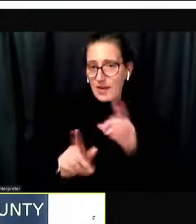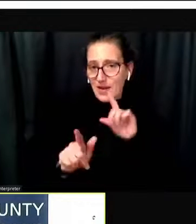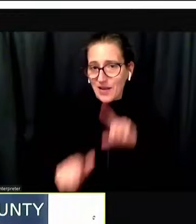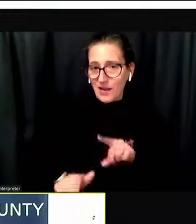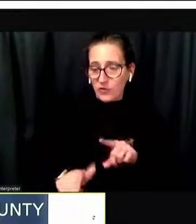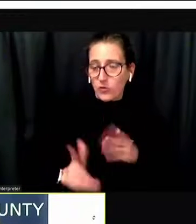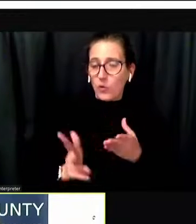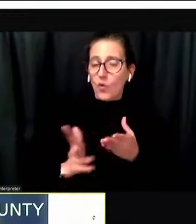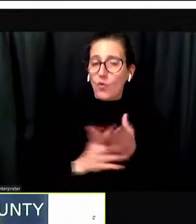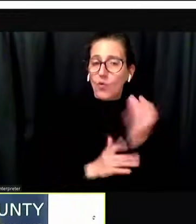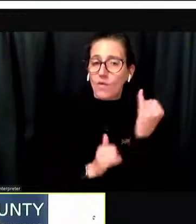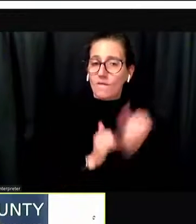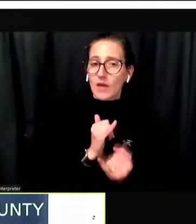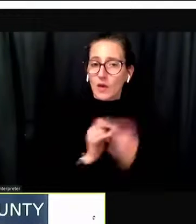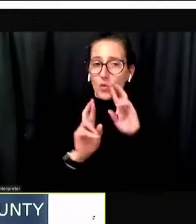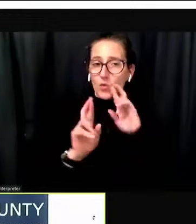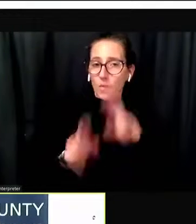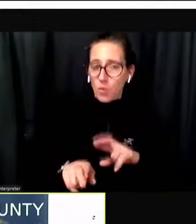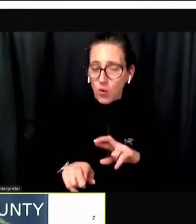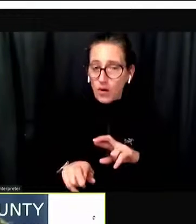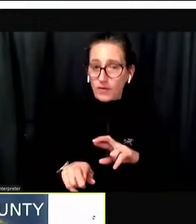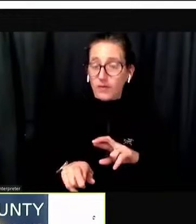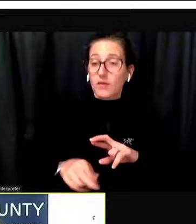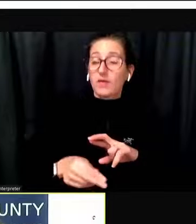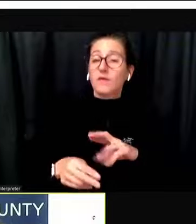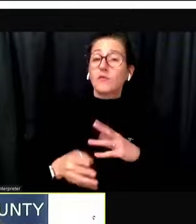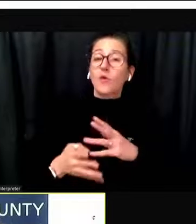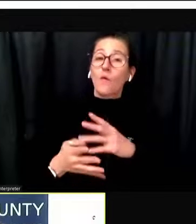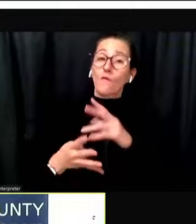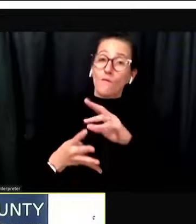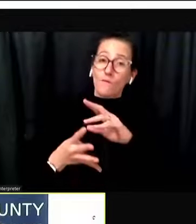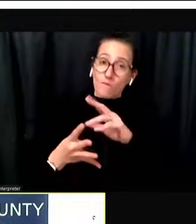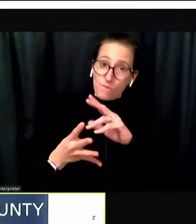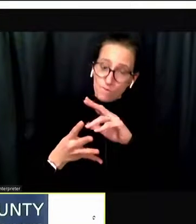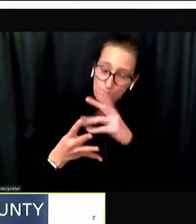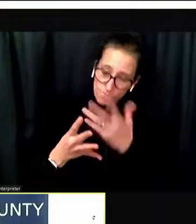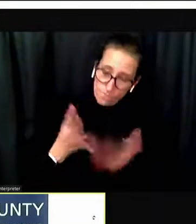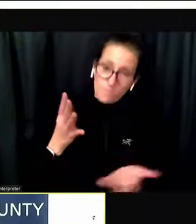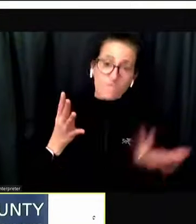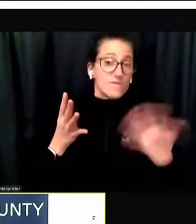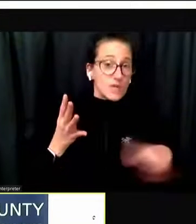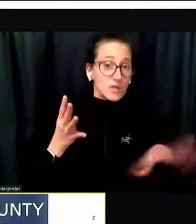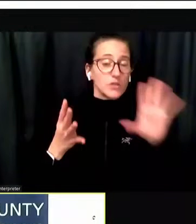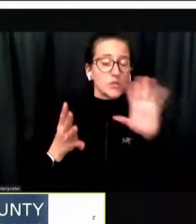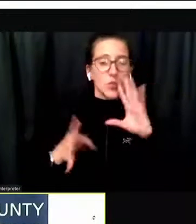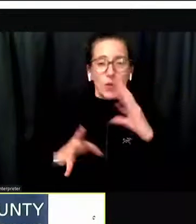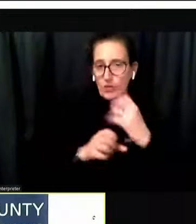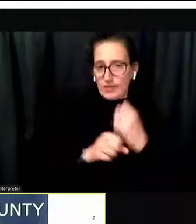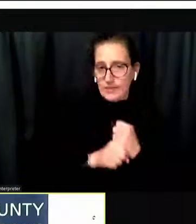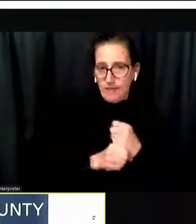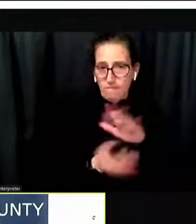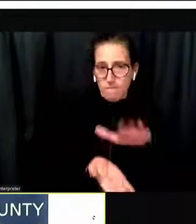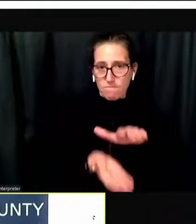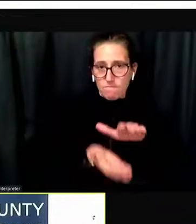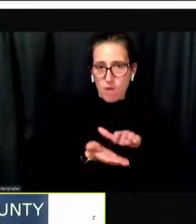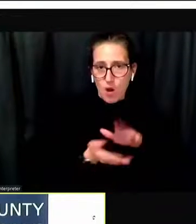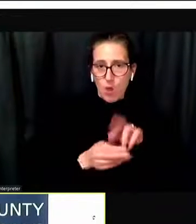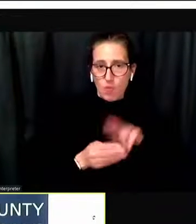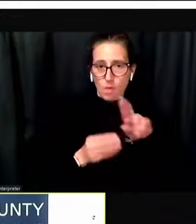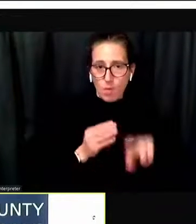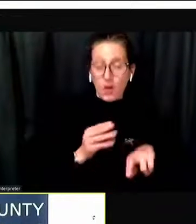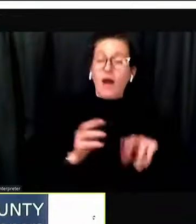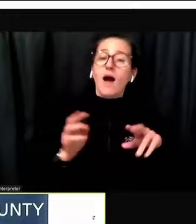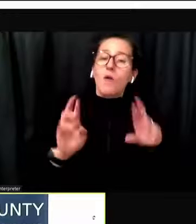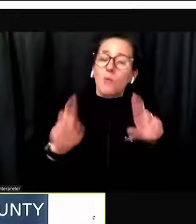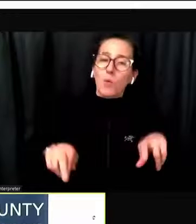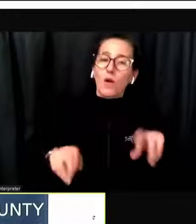board will be receiving. I hope that our staff will be able to get to that before the end of the year,